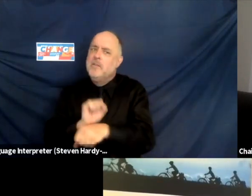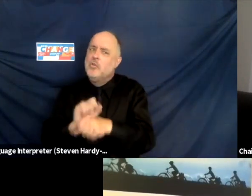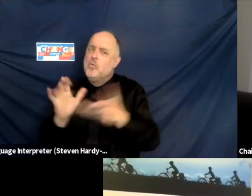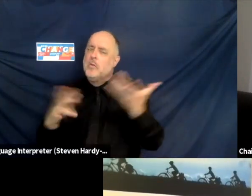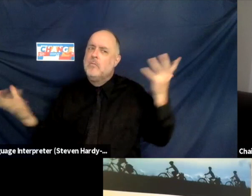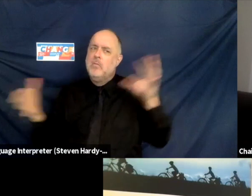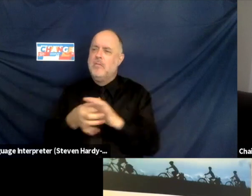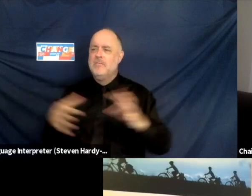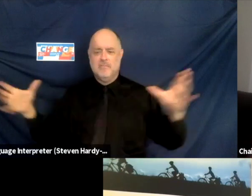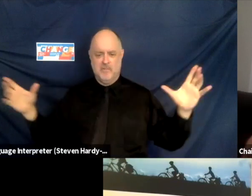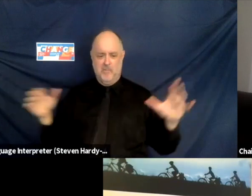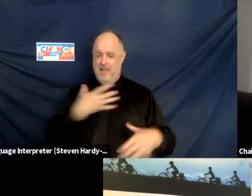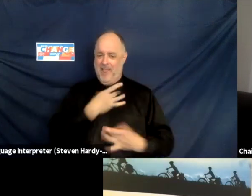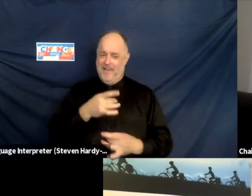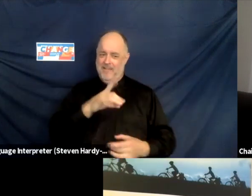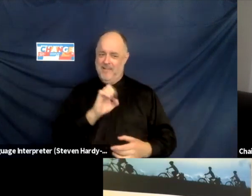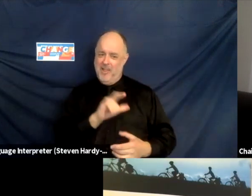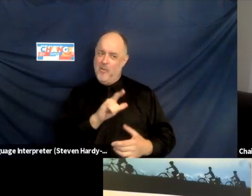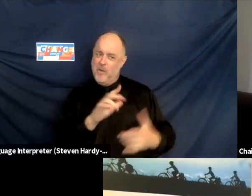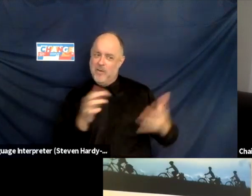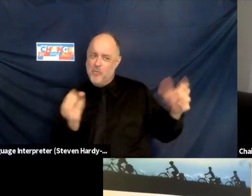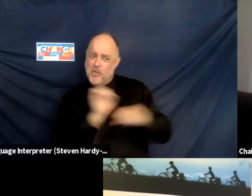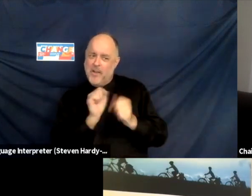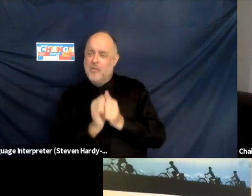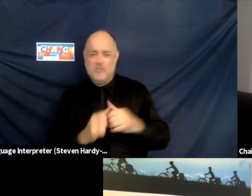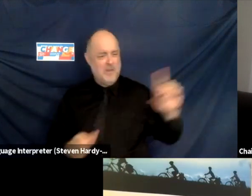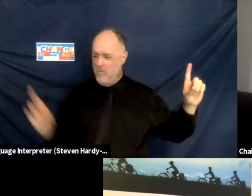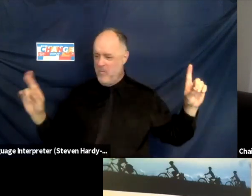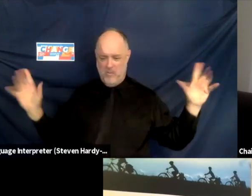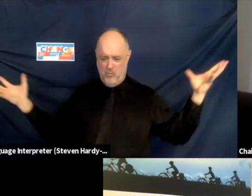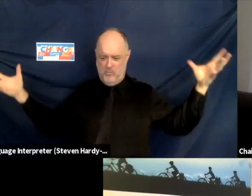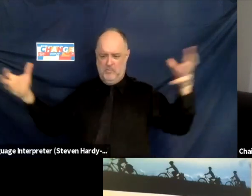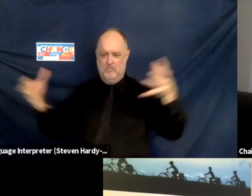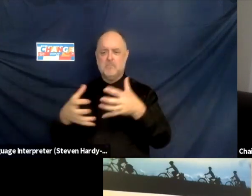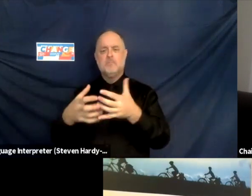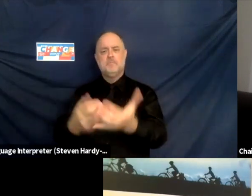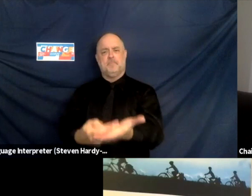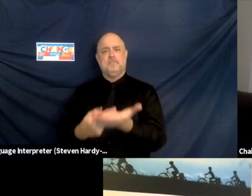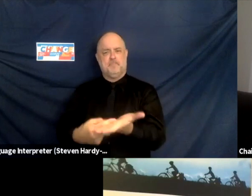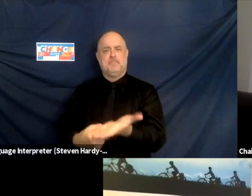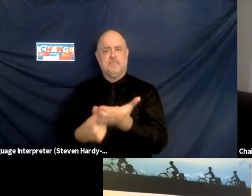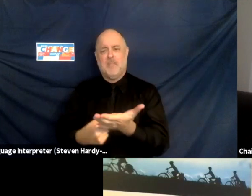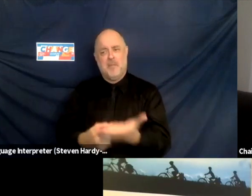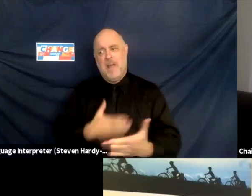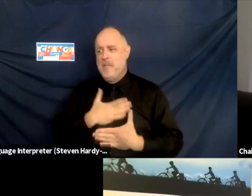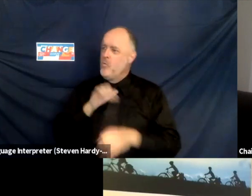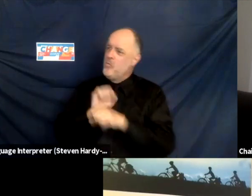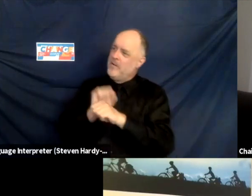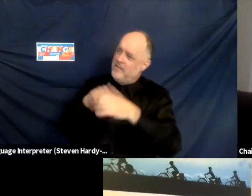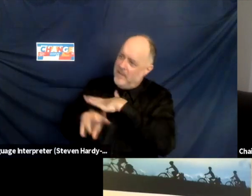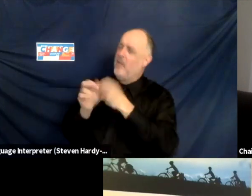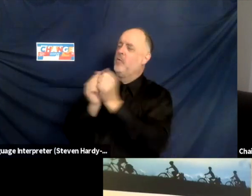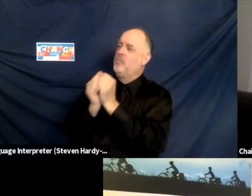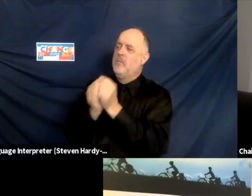in Delaware. And fortunately, that's the spirit we have in our Committee on Environment and Public Works. I'm privileged to be their chairman, and we look forward to working with all of you to get her